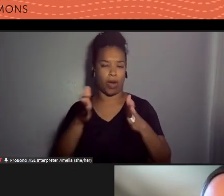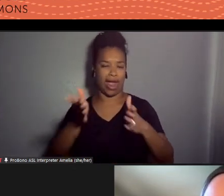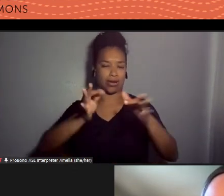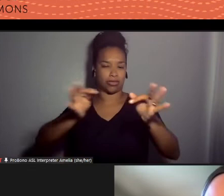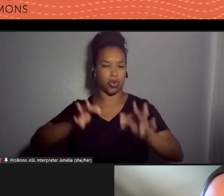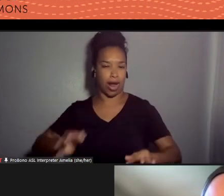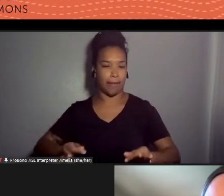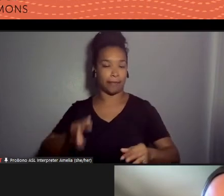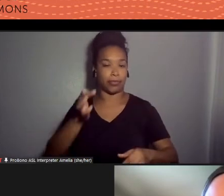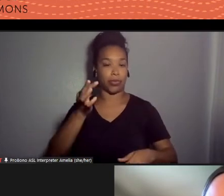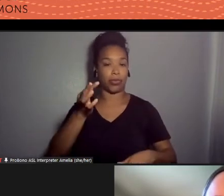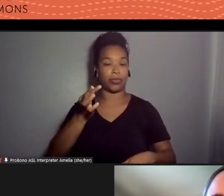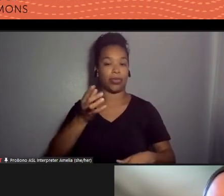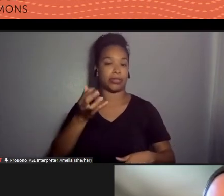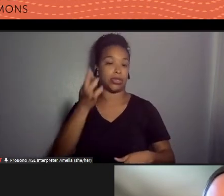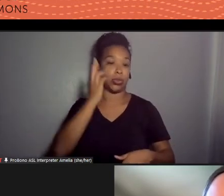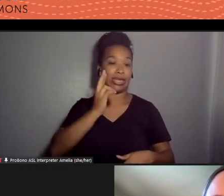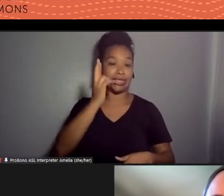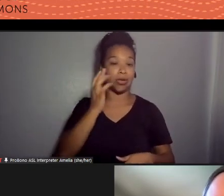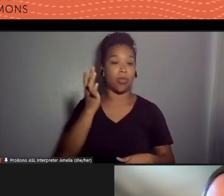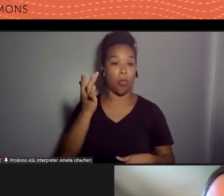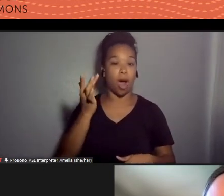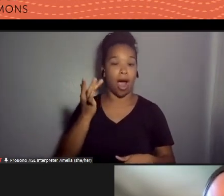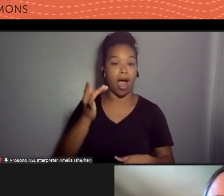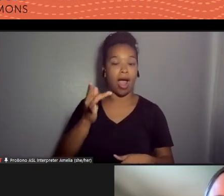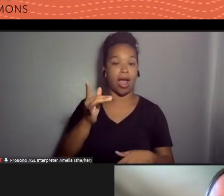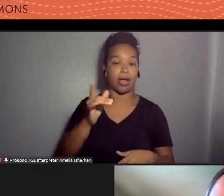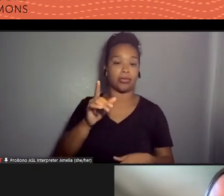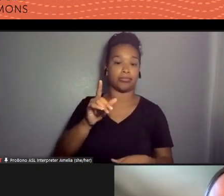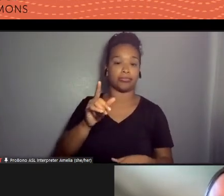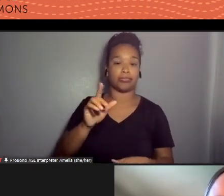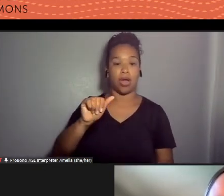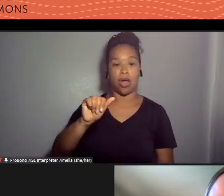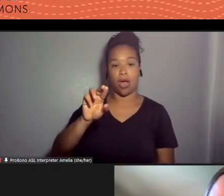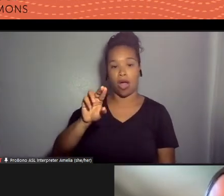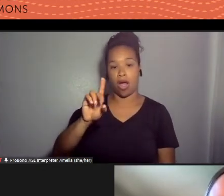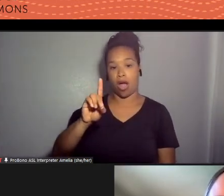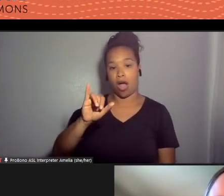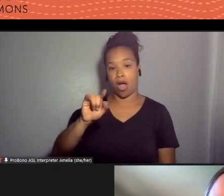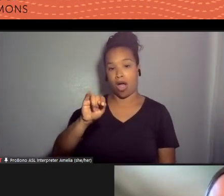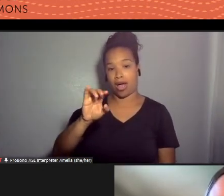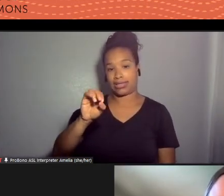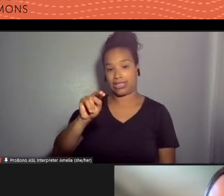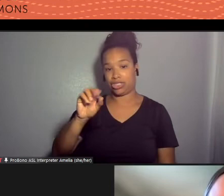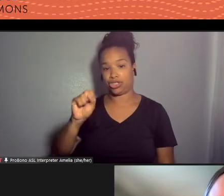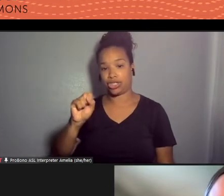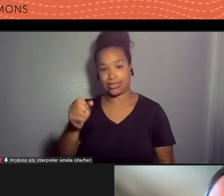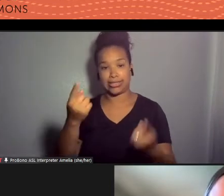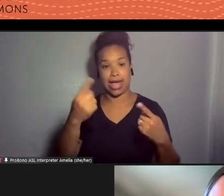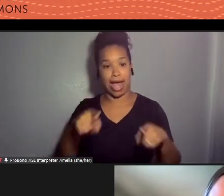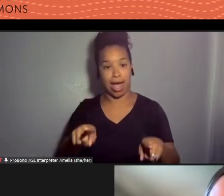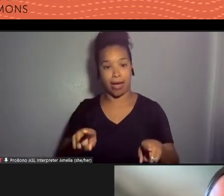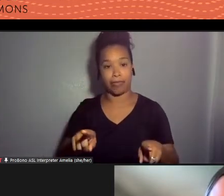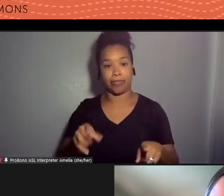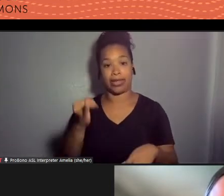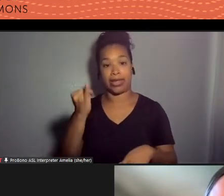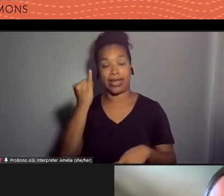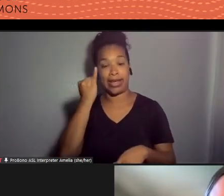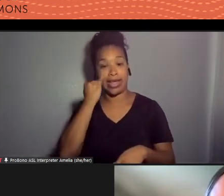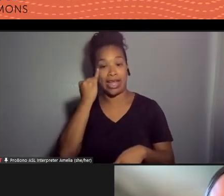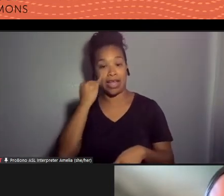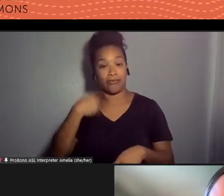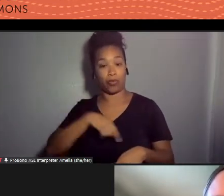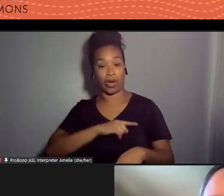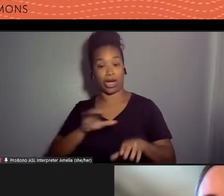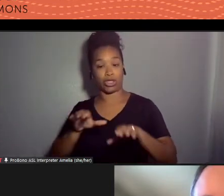auditions exist. If we're doing Richard III, we don't wait for Richard III to walk in the room.